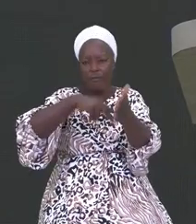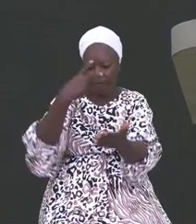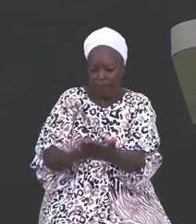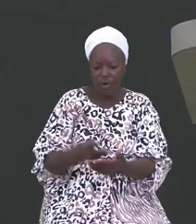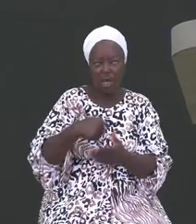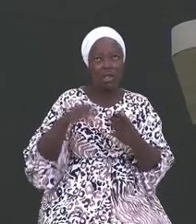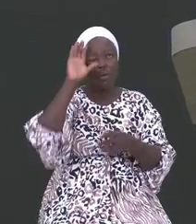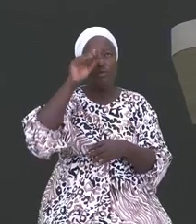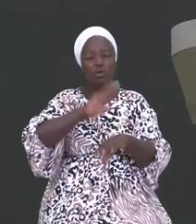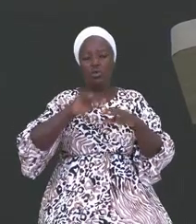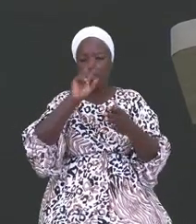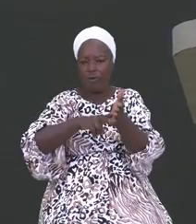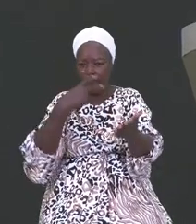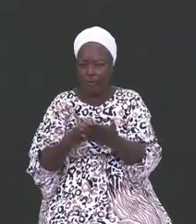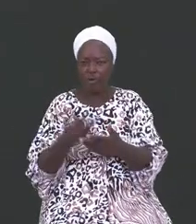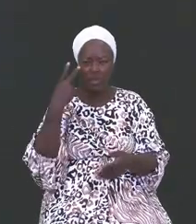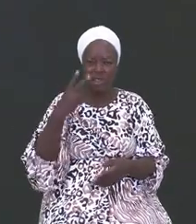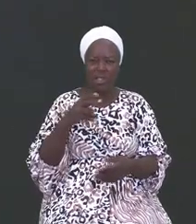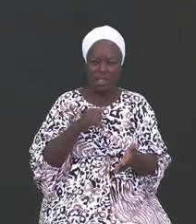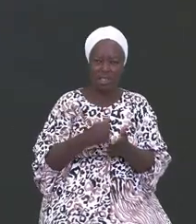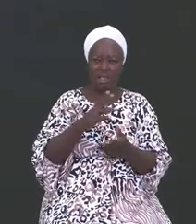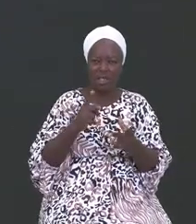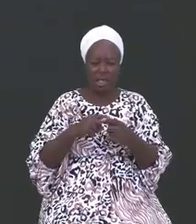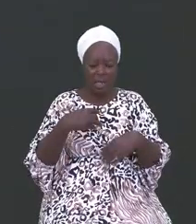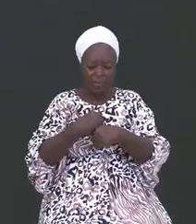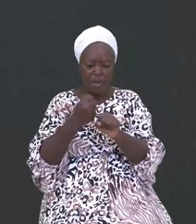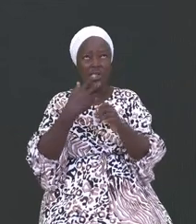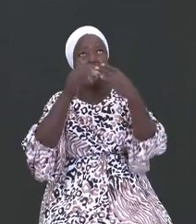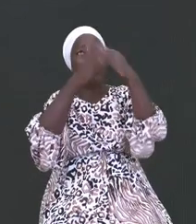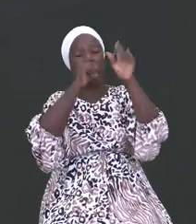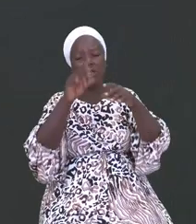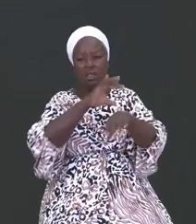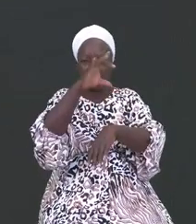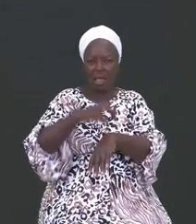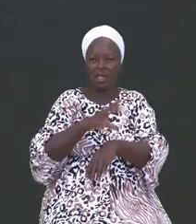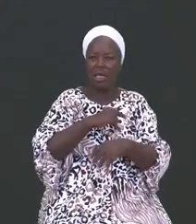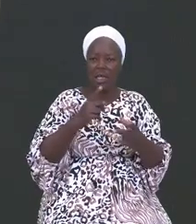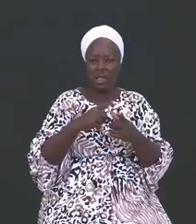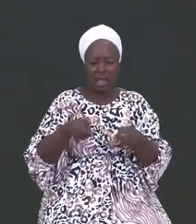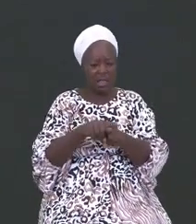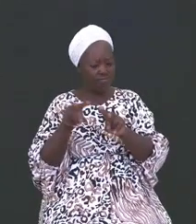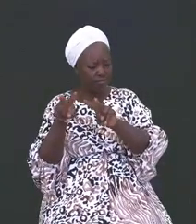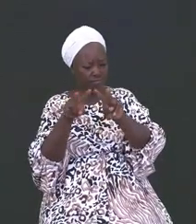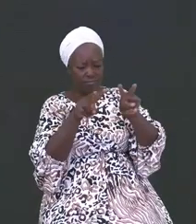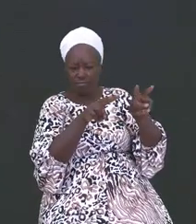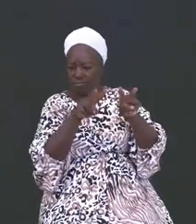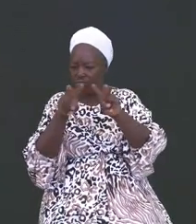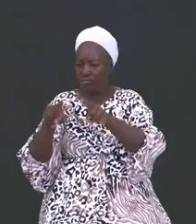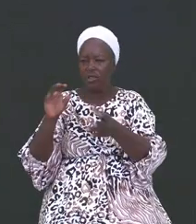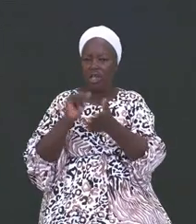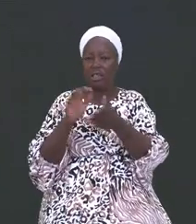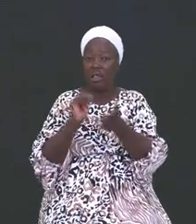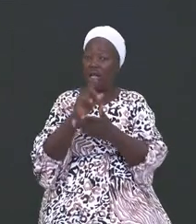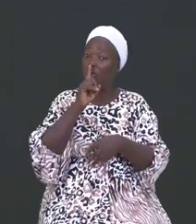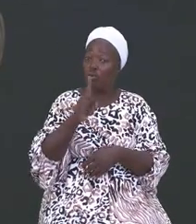moon does not fall. Look at the fact, he made the heavens and the earth. As I look at that, that fact